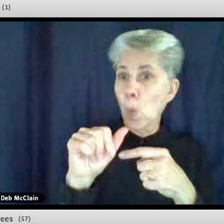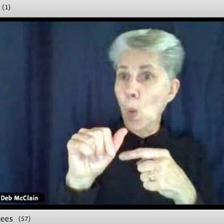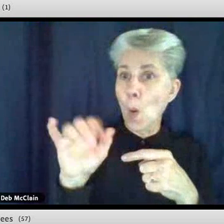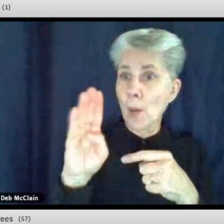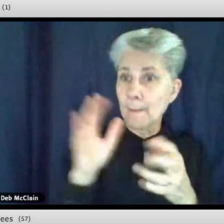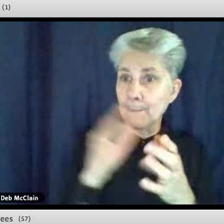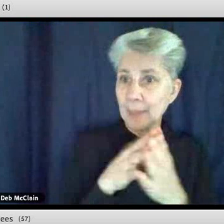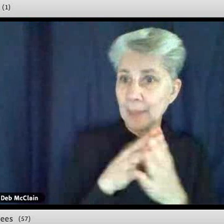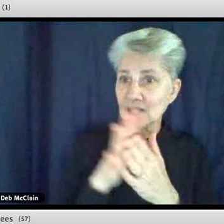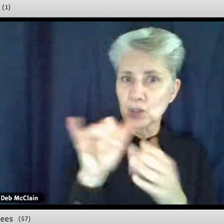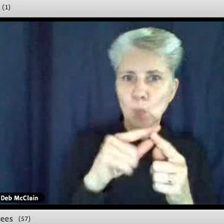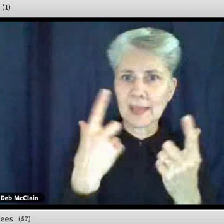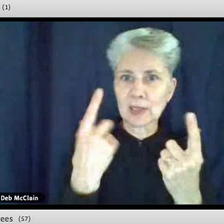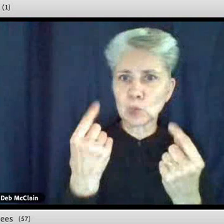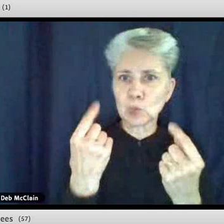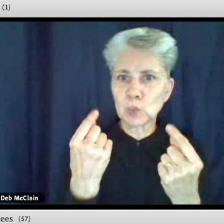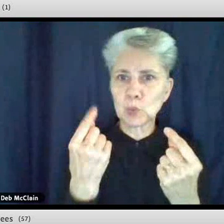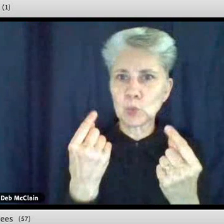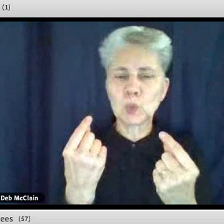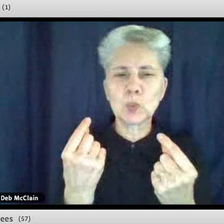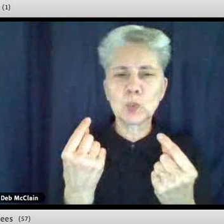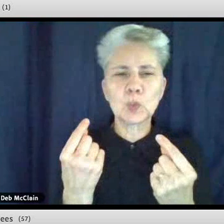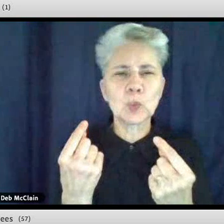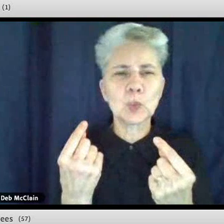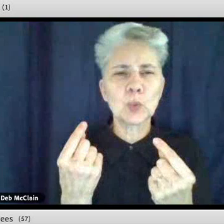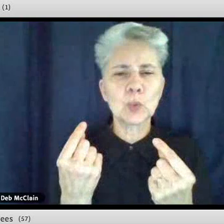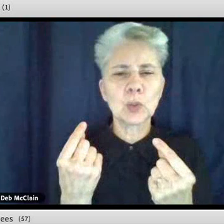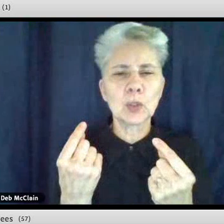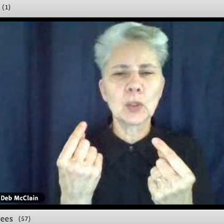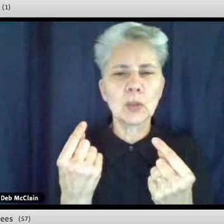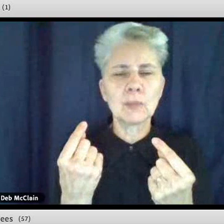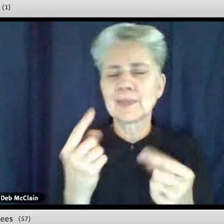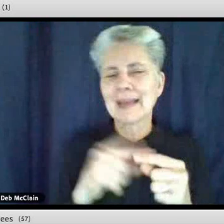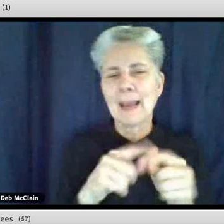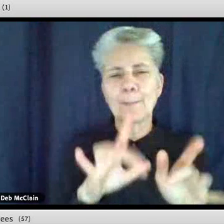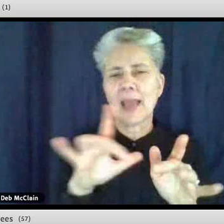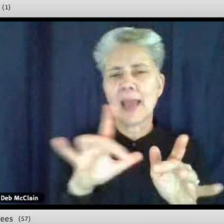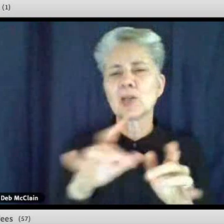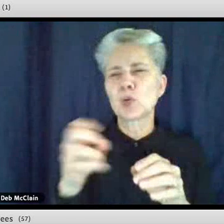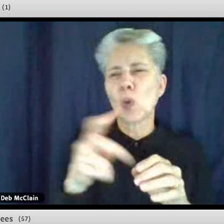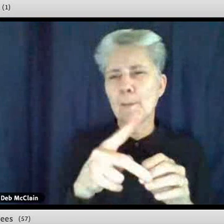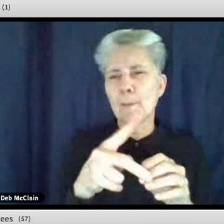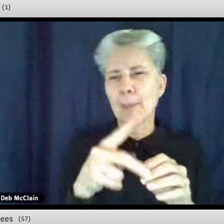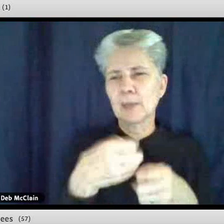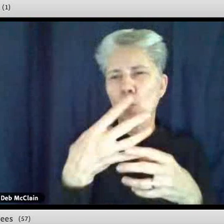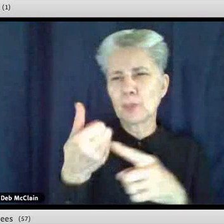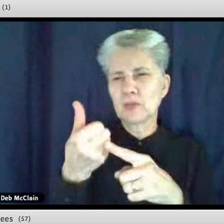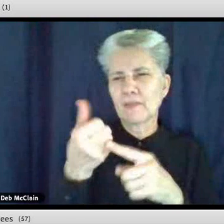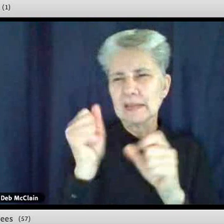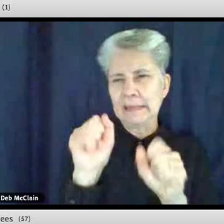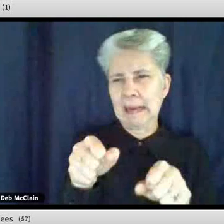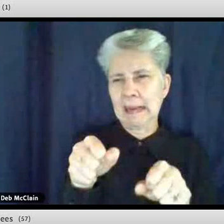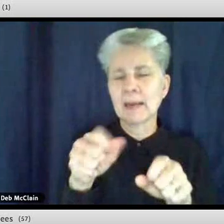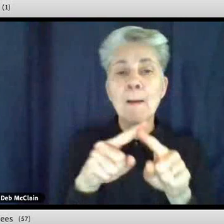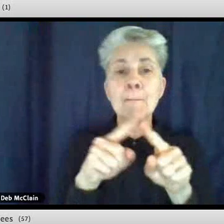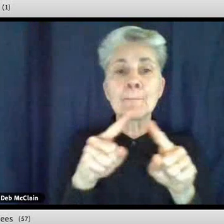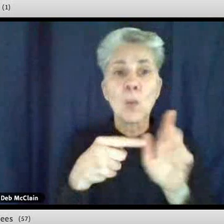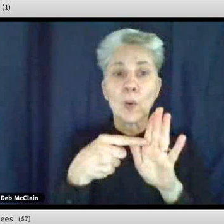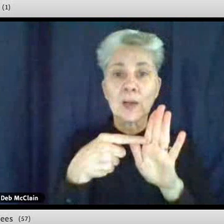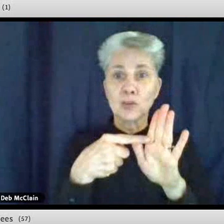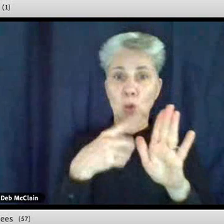sure if you've seen that, but what they did, and I'm not sure if this is going to work. Okay, it couldn't be played. You can come back to this site and look at